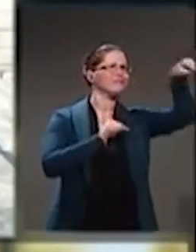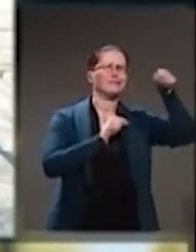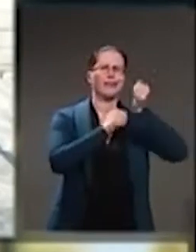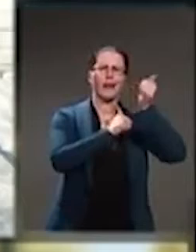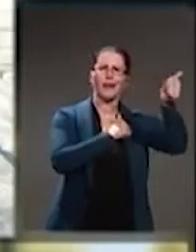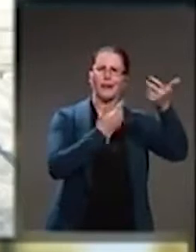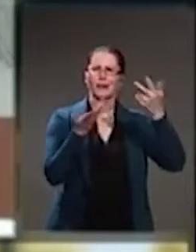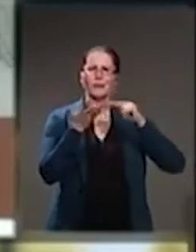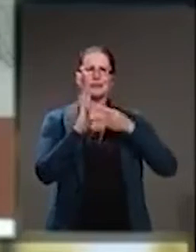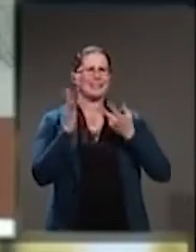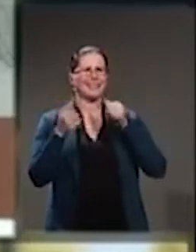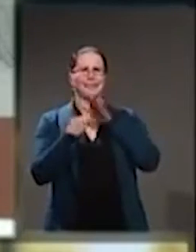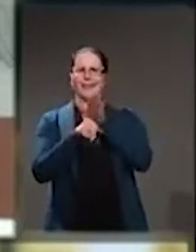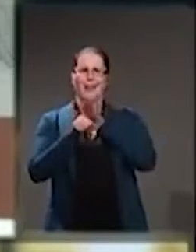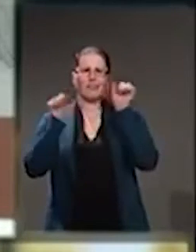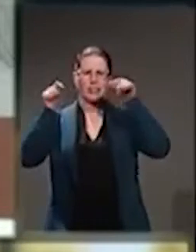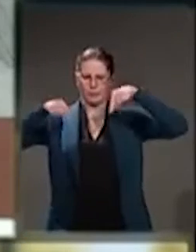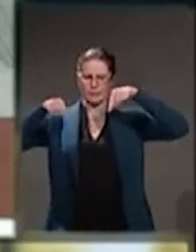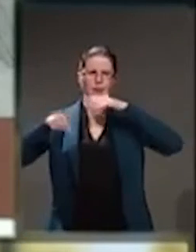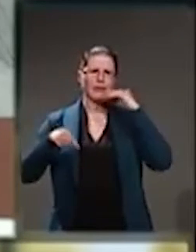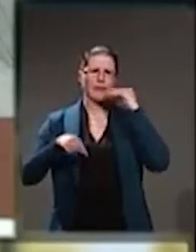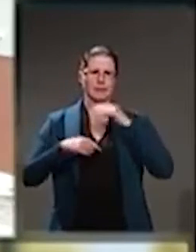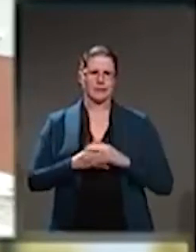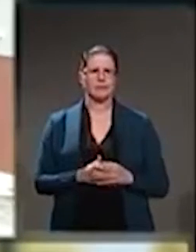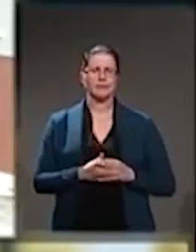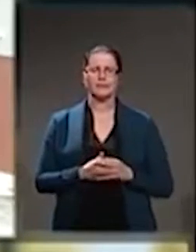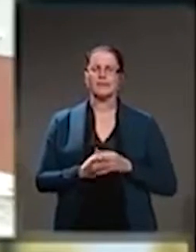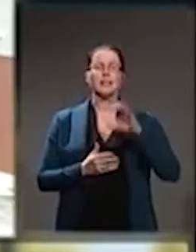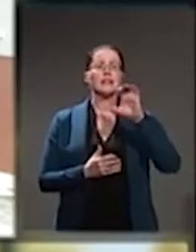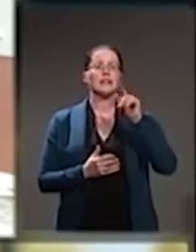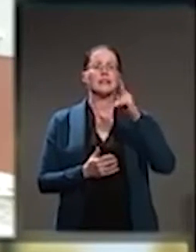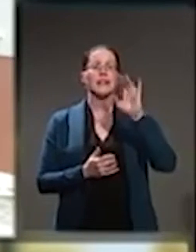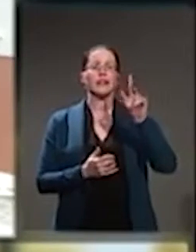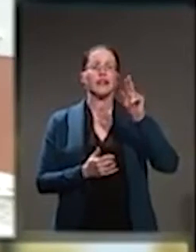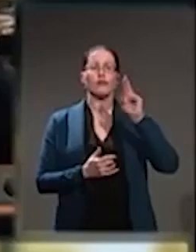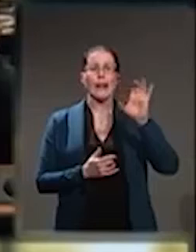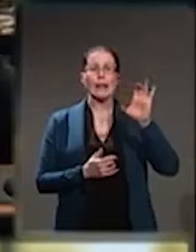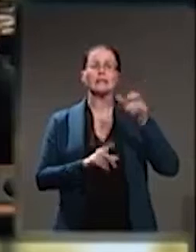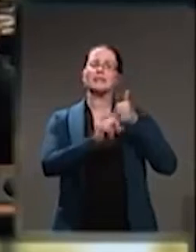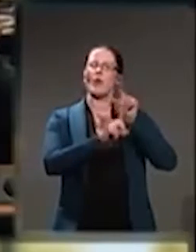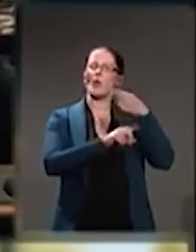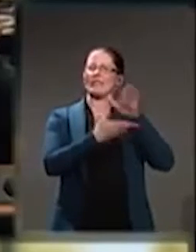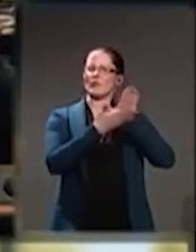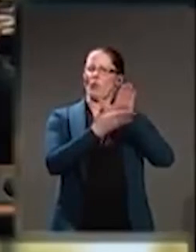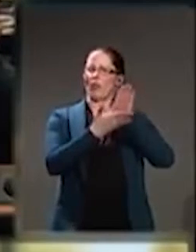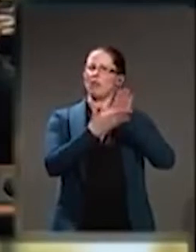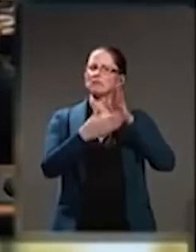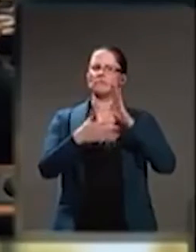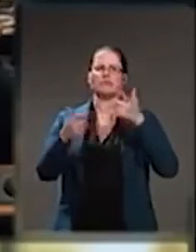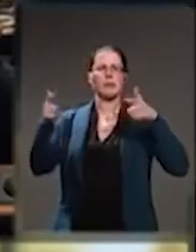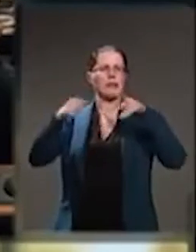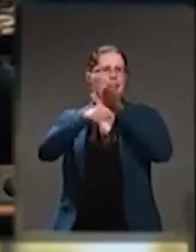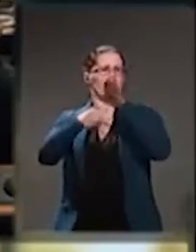for the population that's here. Right now, Citadel Rec is the only large-scale gym in the South End area. In the motion from Council,